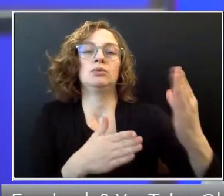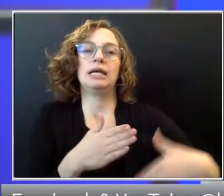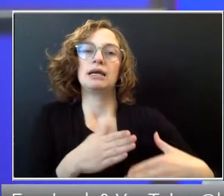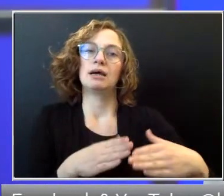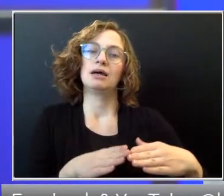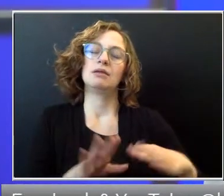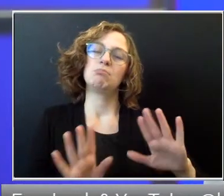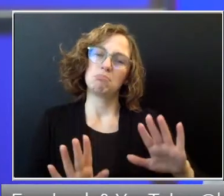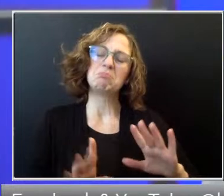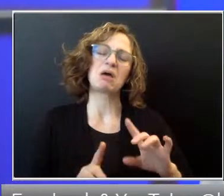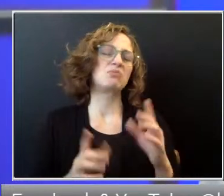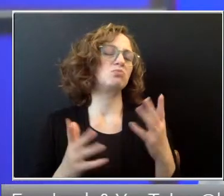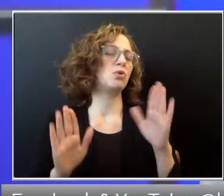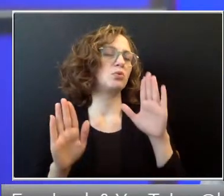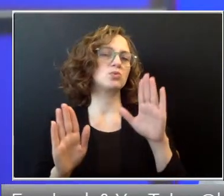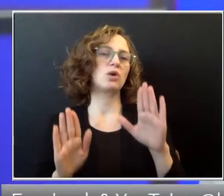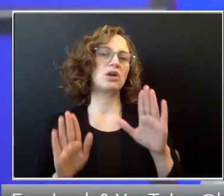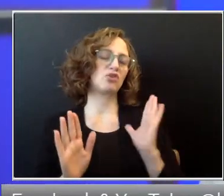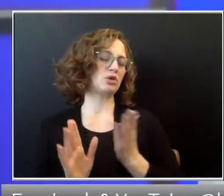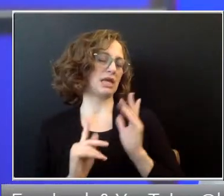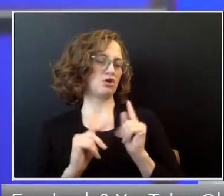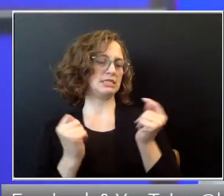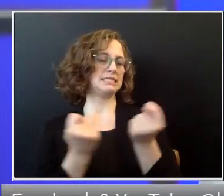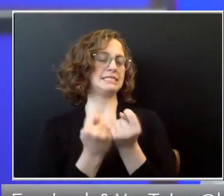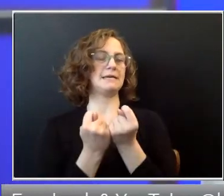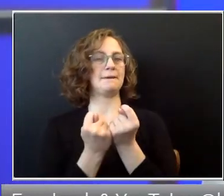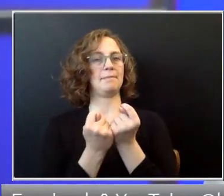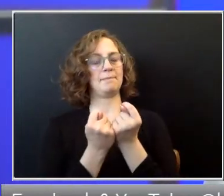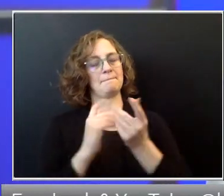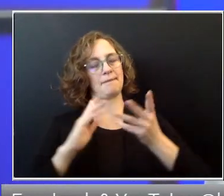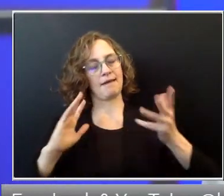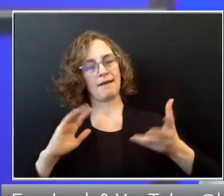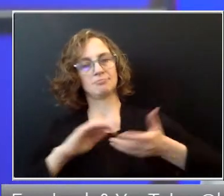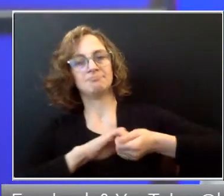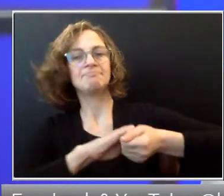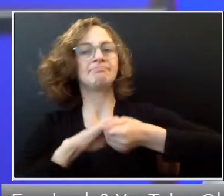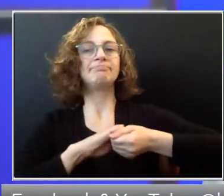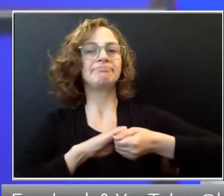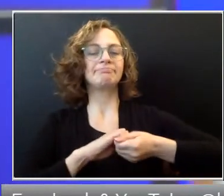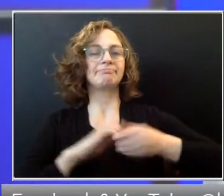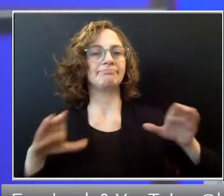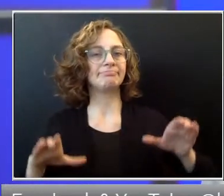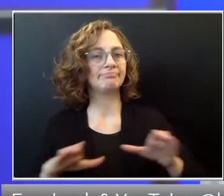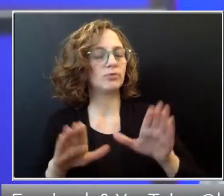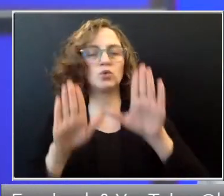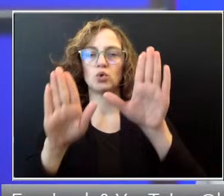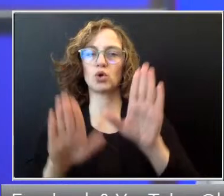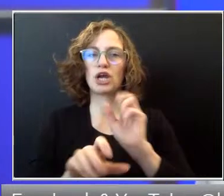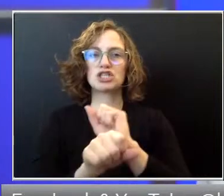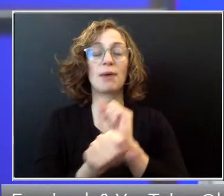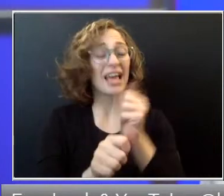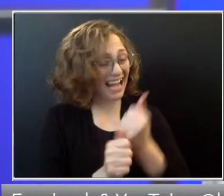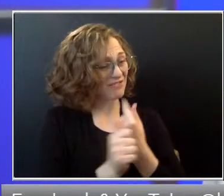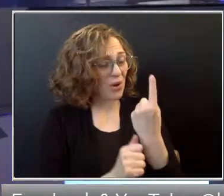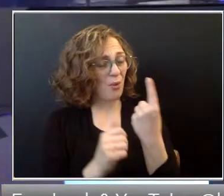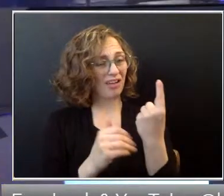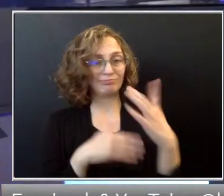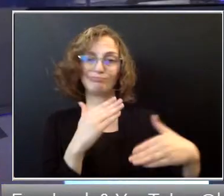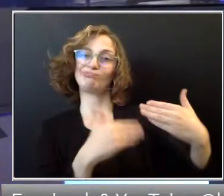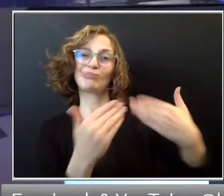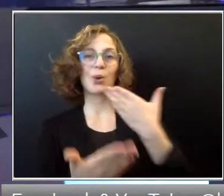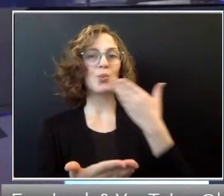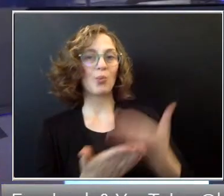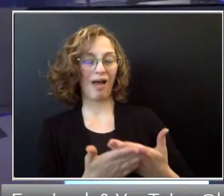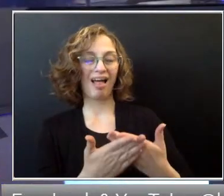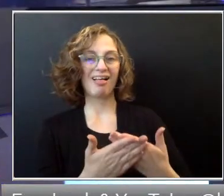done, and ultimately also that everybody did really well. So that's really that's what it's all about. Is it the same